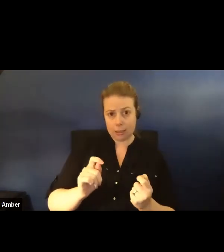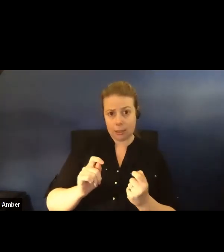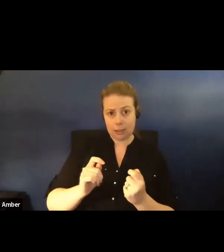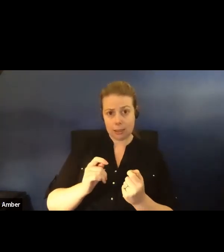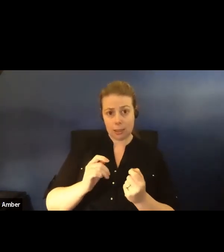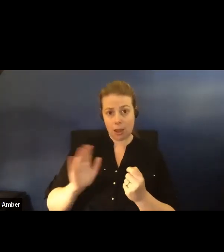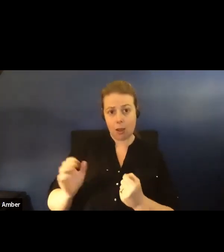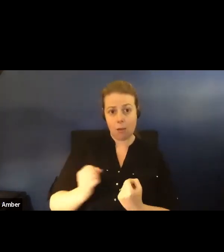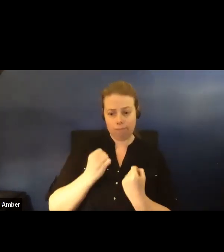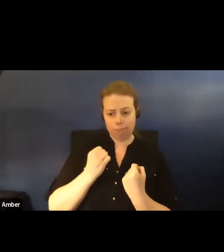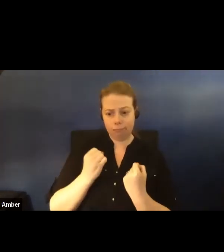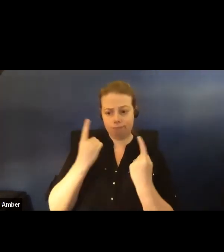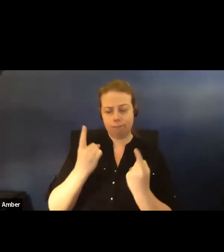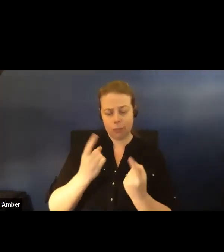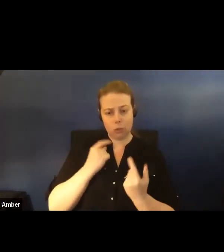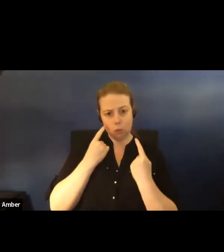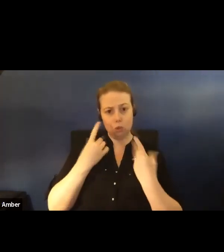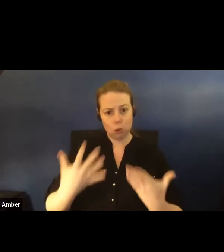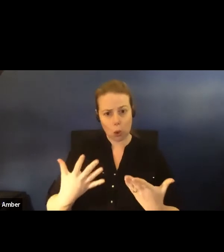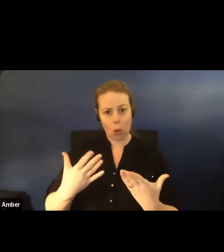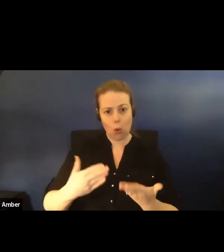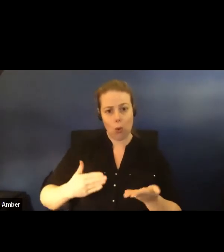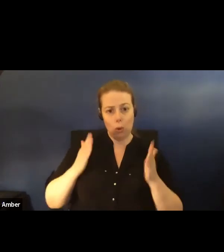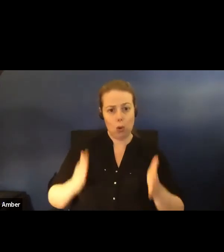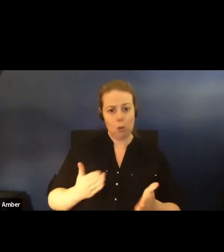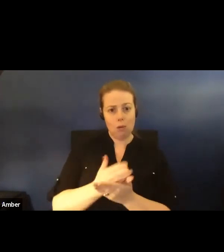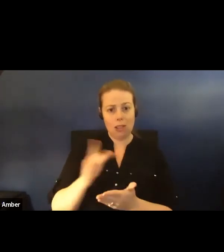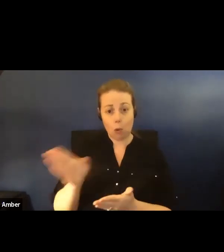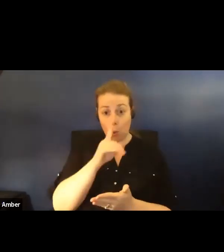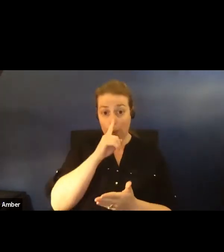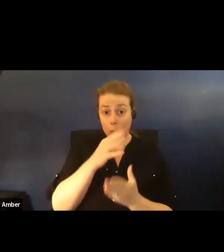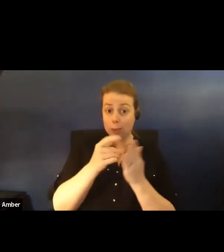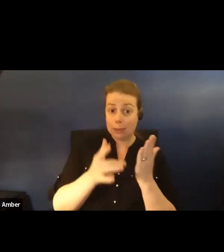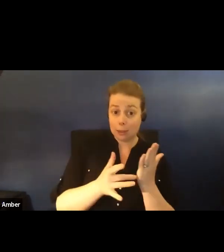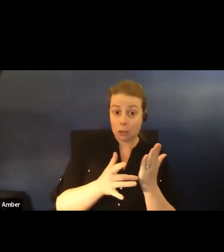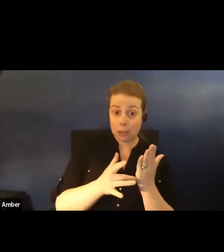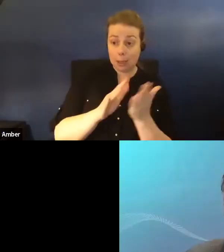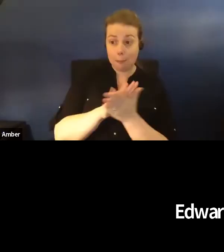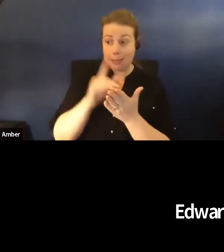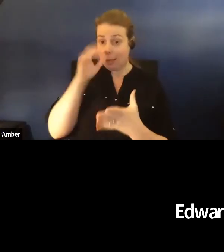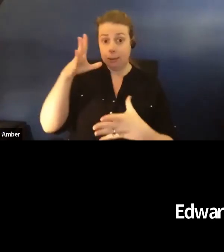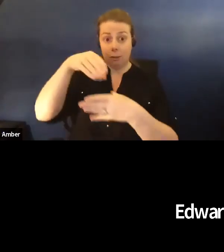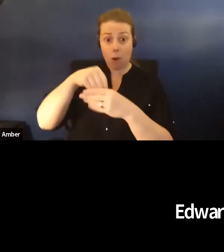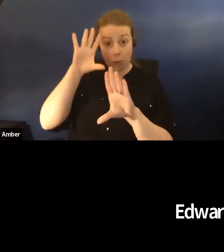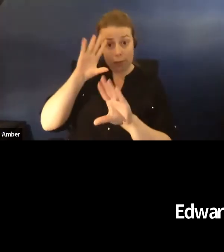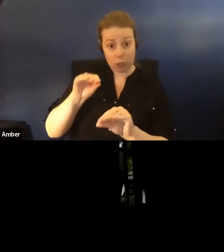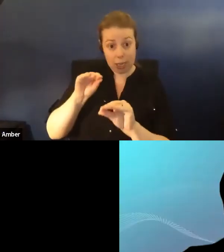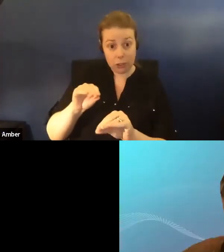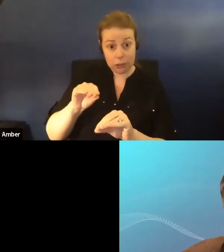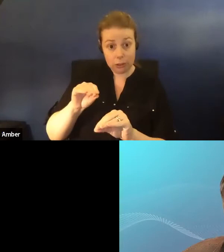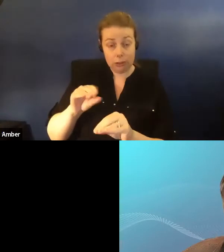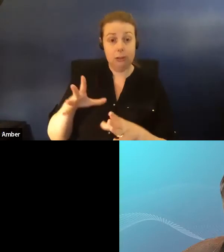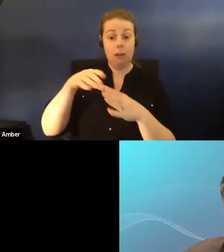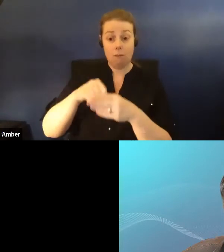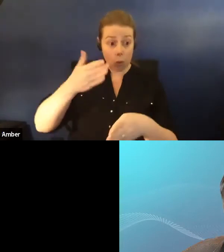for people with disability. It can be the means for them to participate in education, employment. It